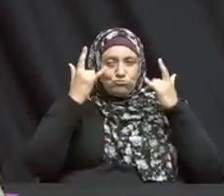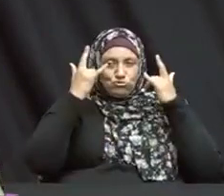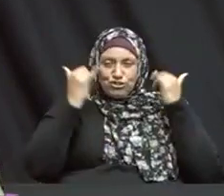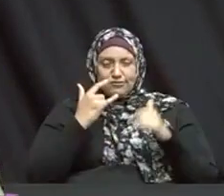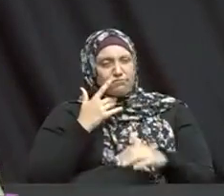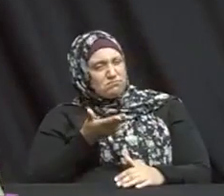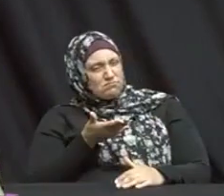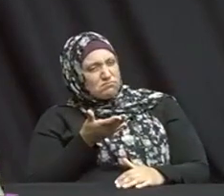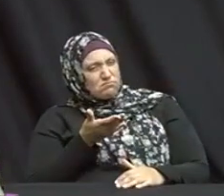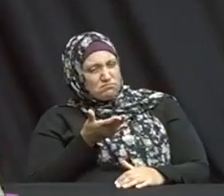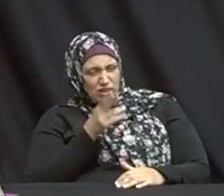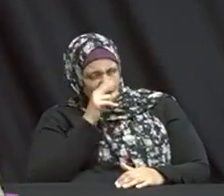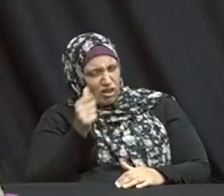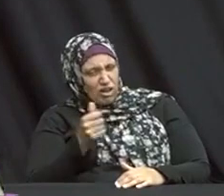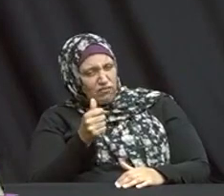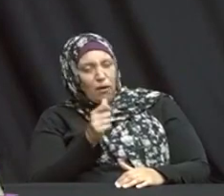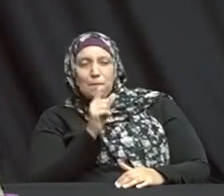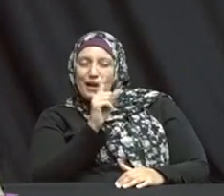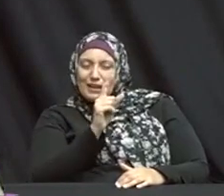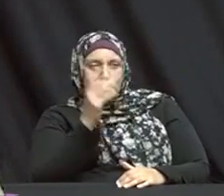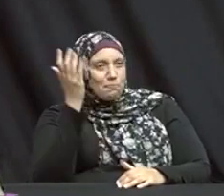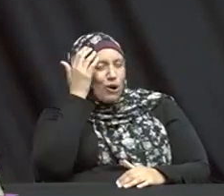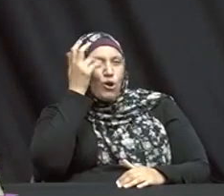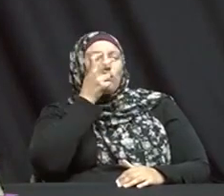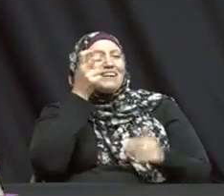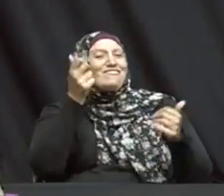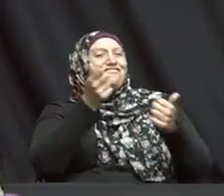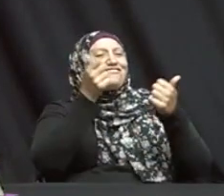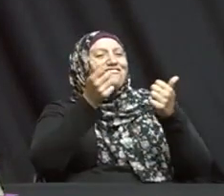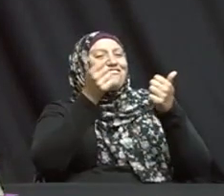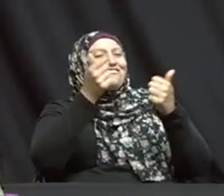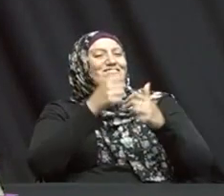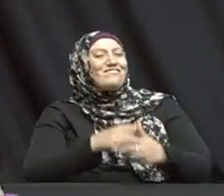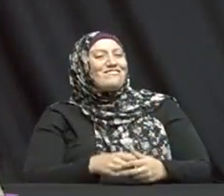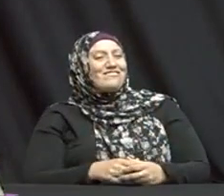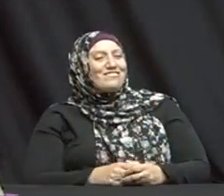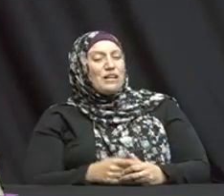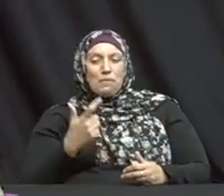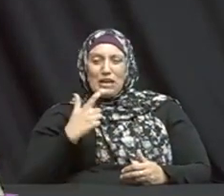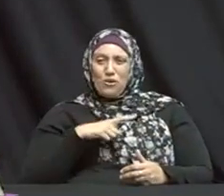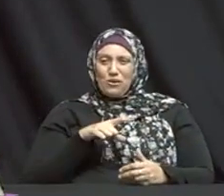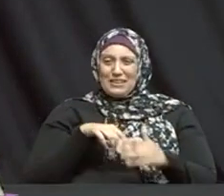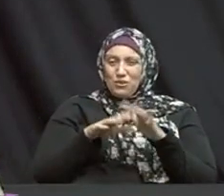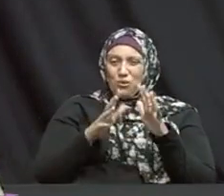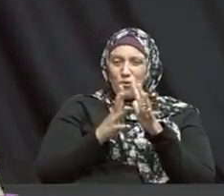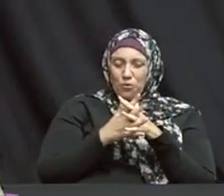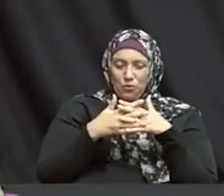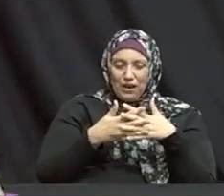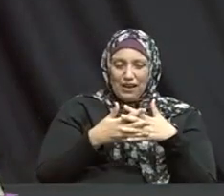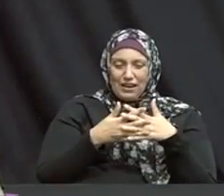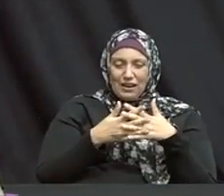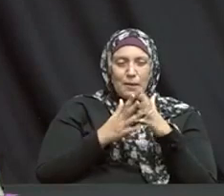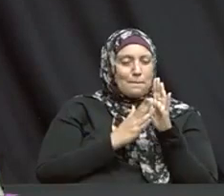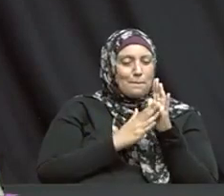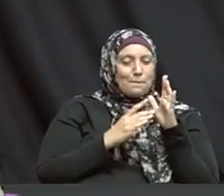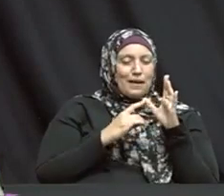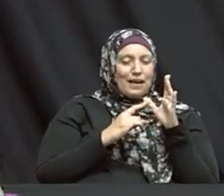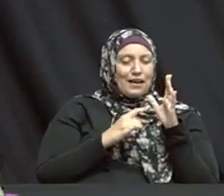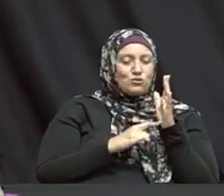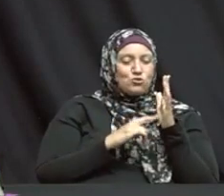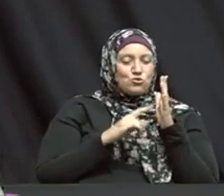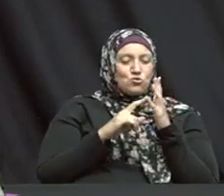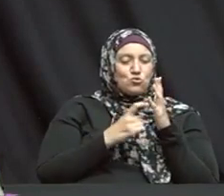later. Because the term that we have in the Quran obviously doesn't specify any age. It's in the fourth or fifth ayah